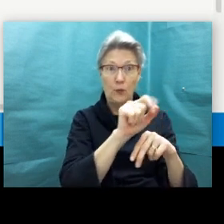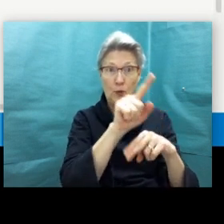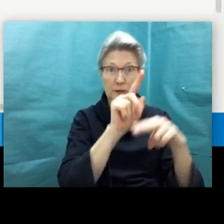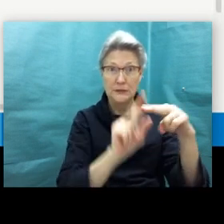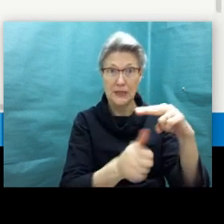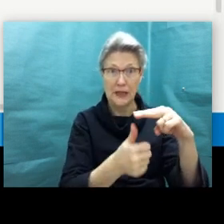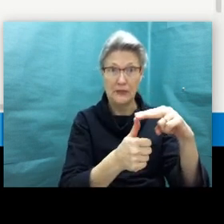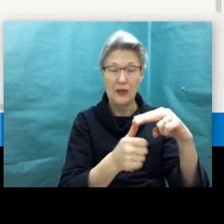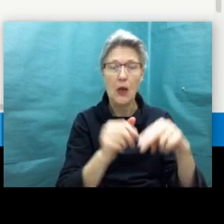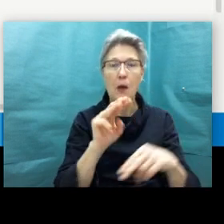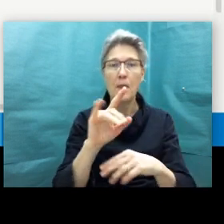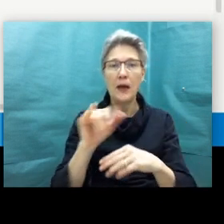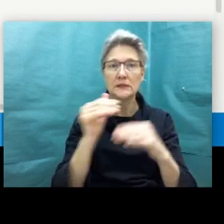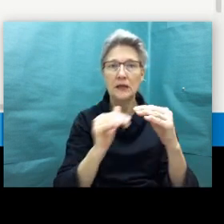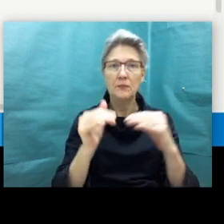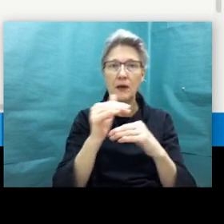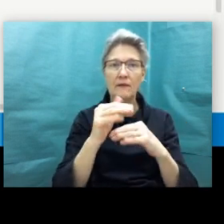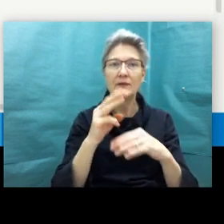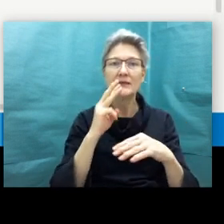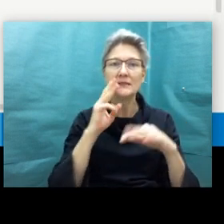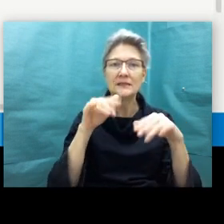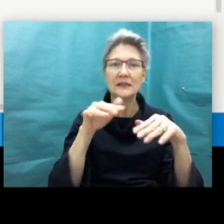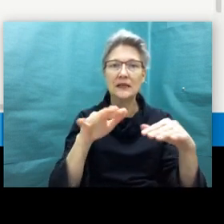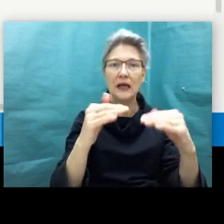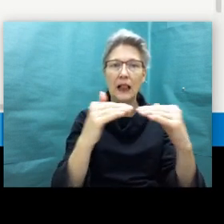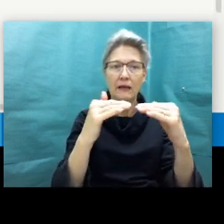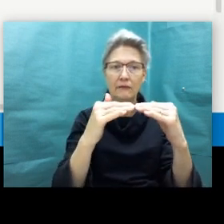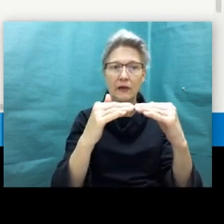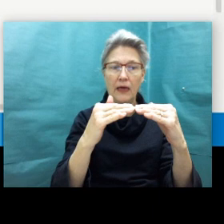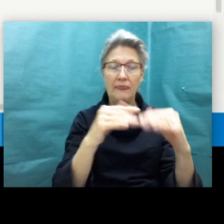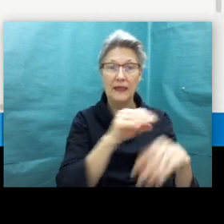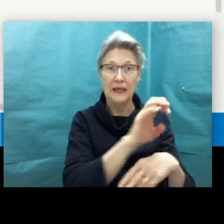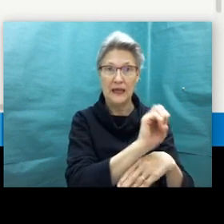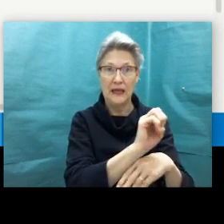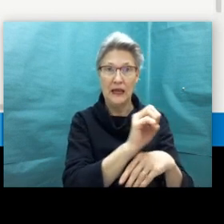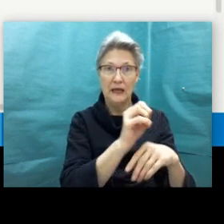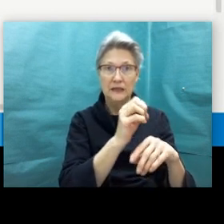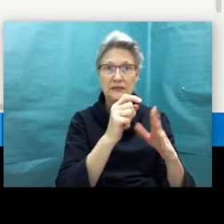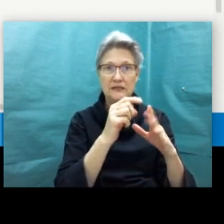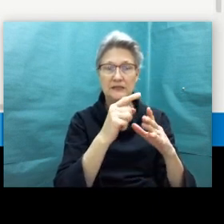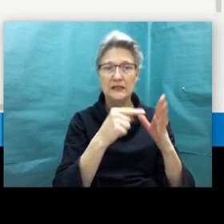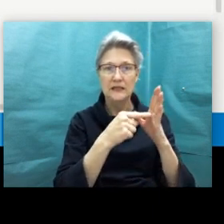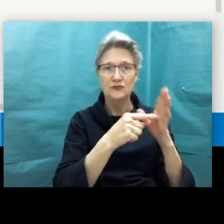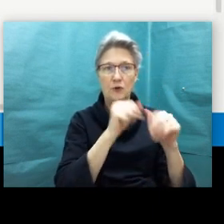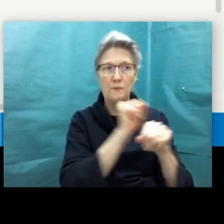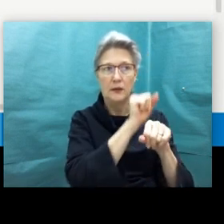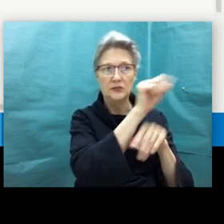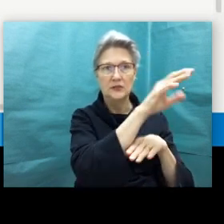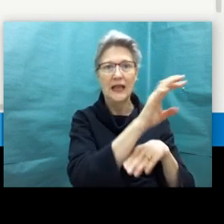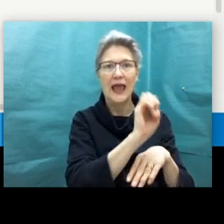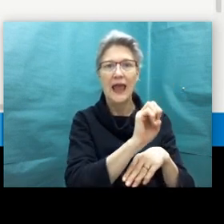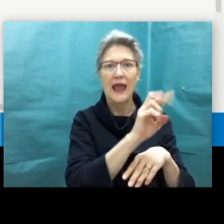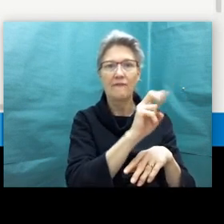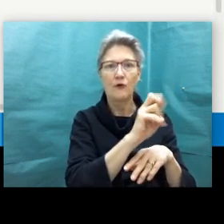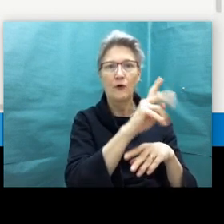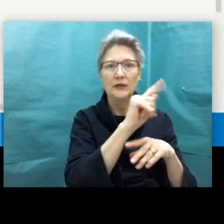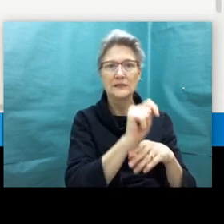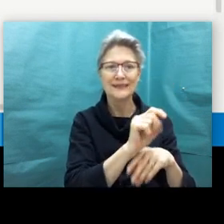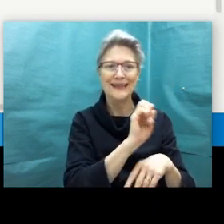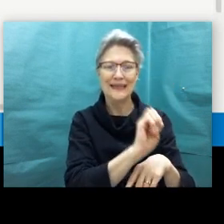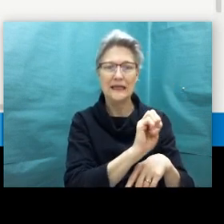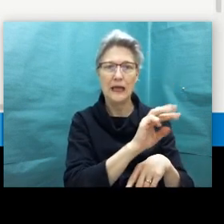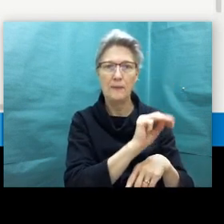1/10 miles above sea level. Down here I have the E for Everest, and I drew 5 boxes because I know that Mount Everest is